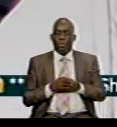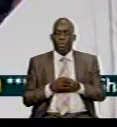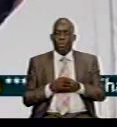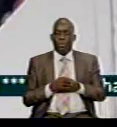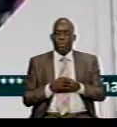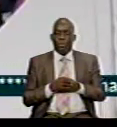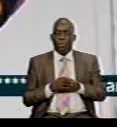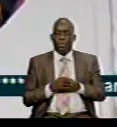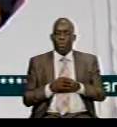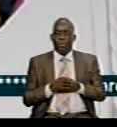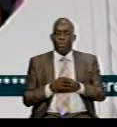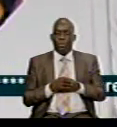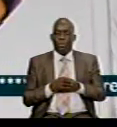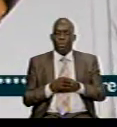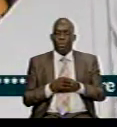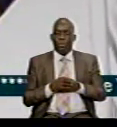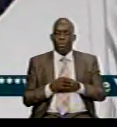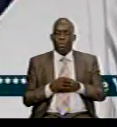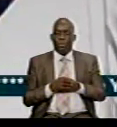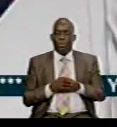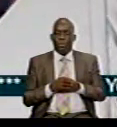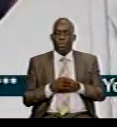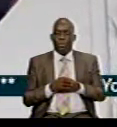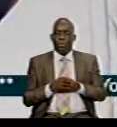I'm Brazakos from